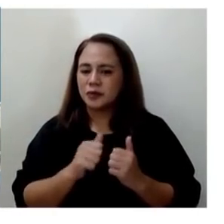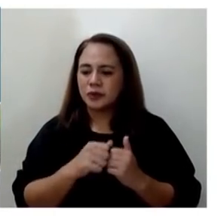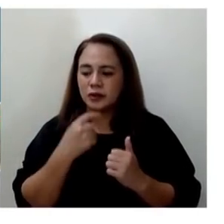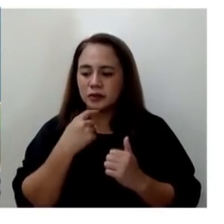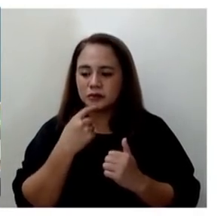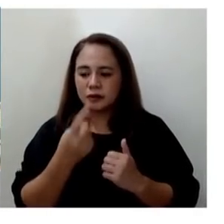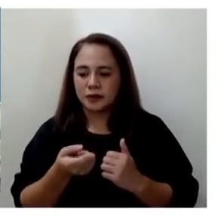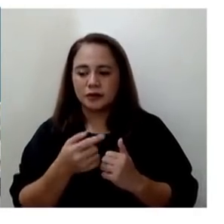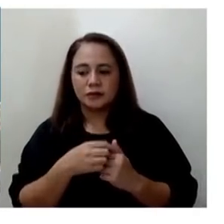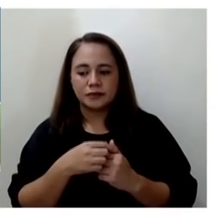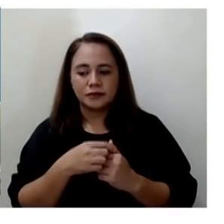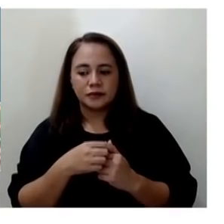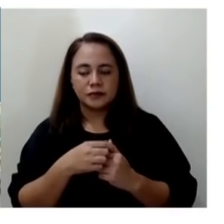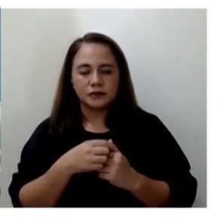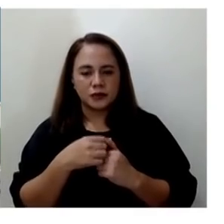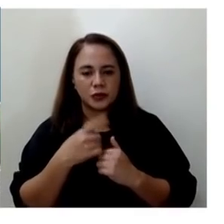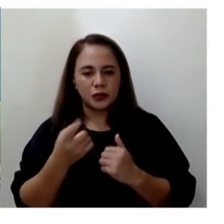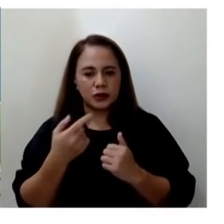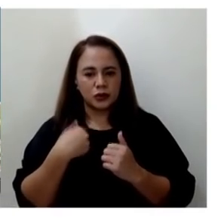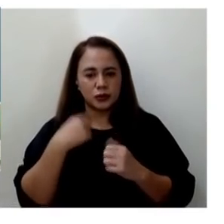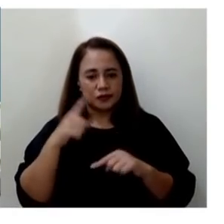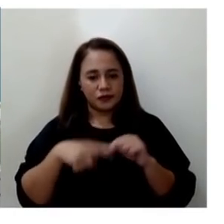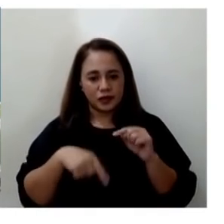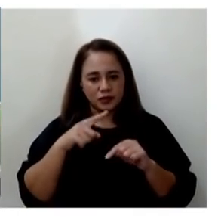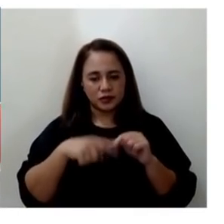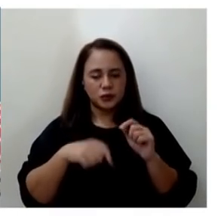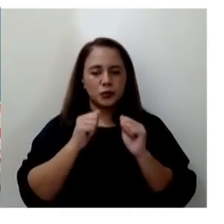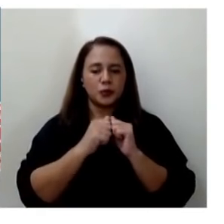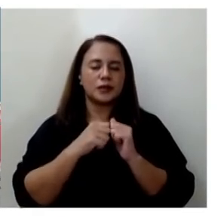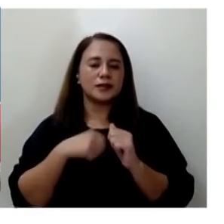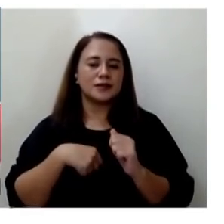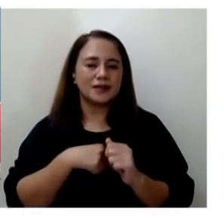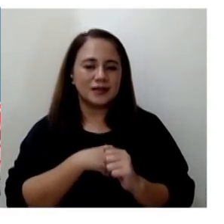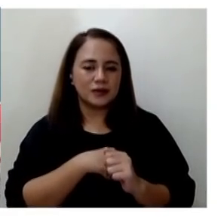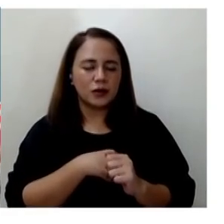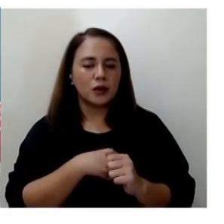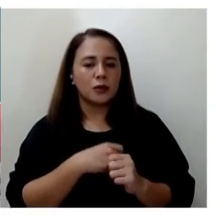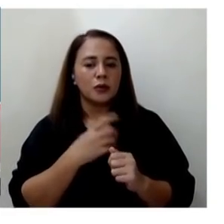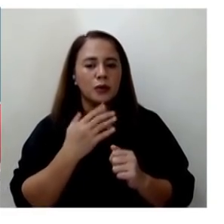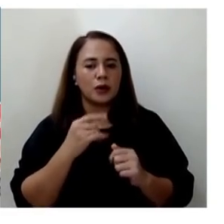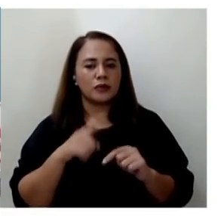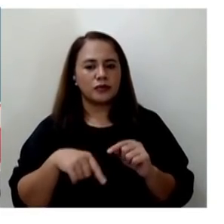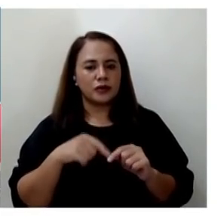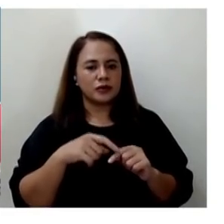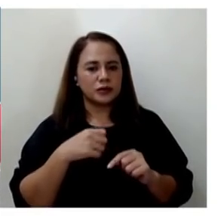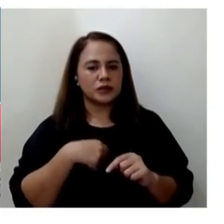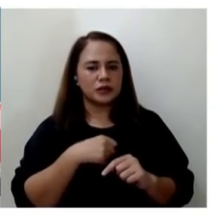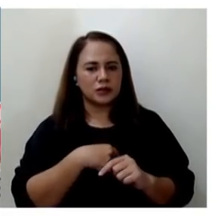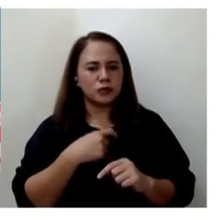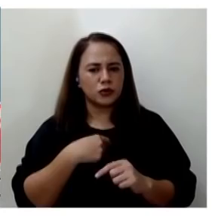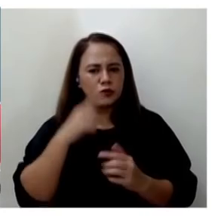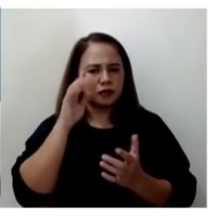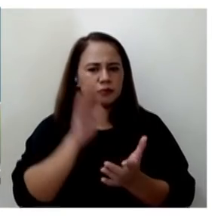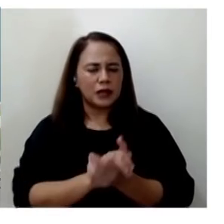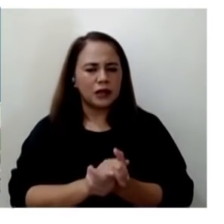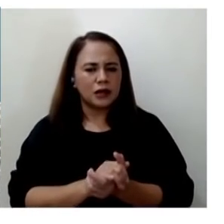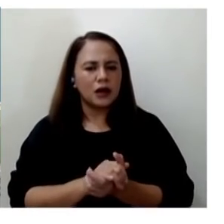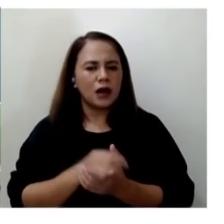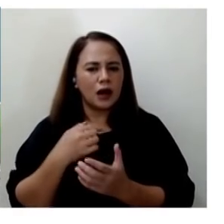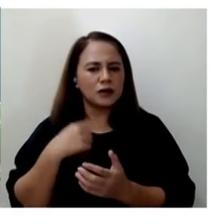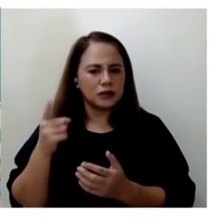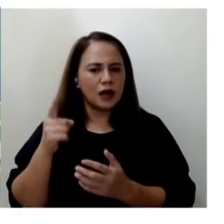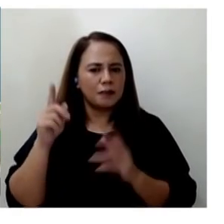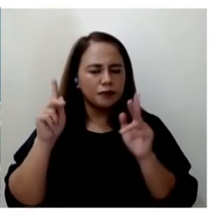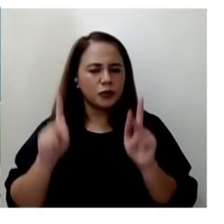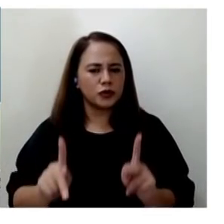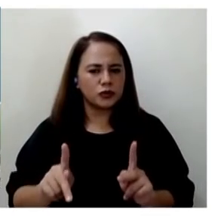rin, Chairman, that you're friends with the senator. And because you're friends with the senator, do you believe that he's the kind of person